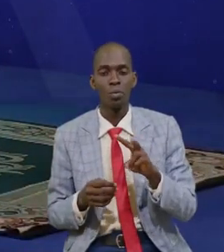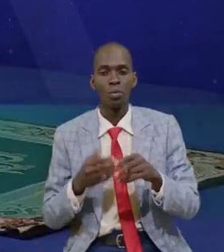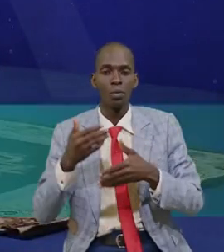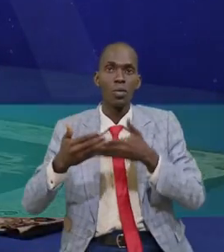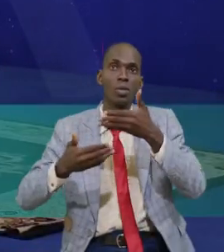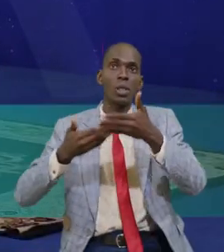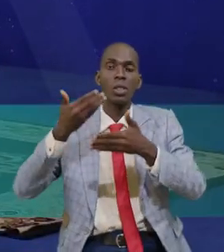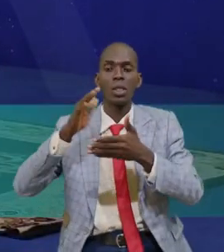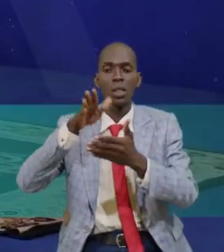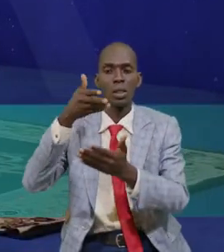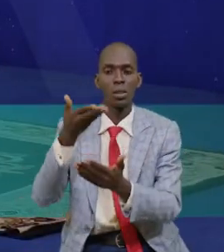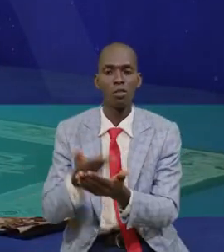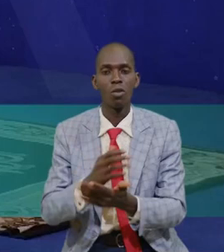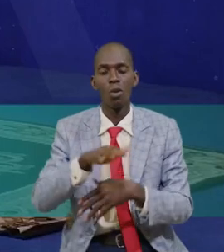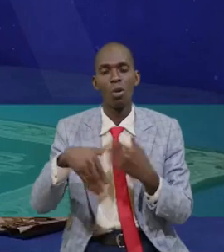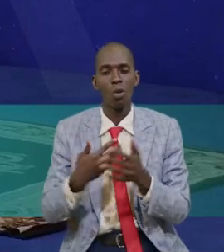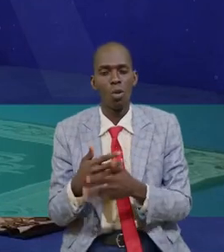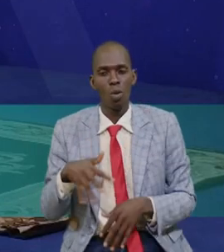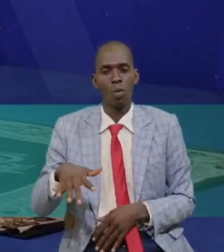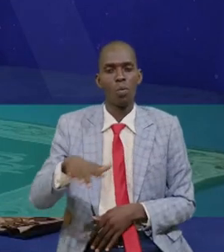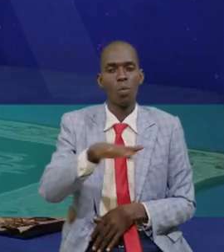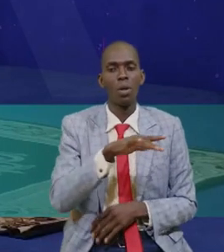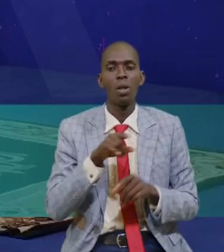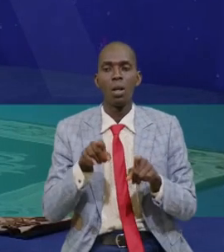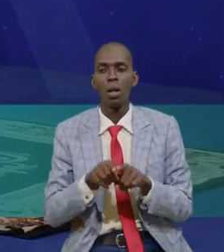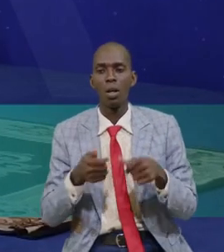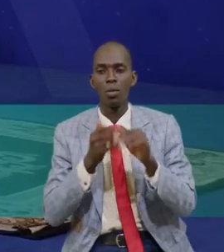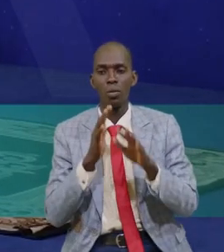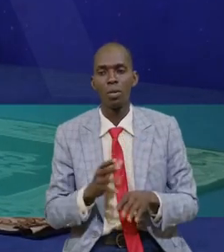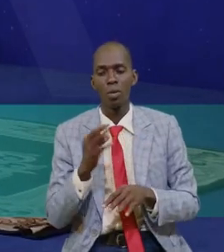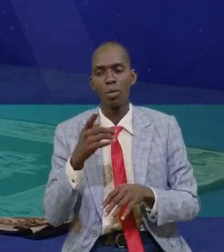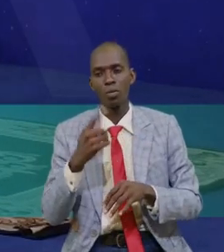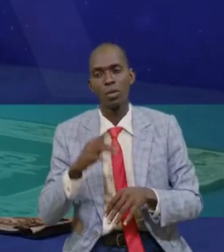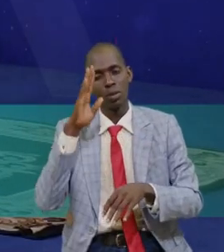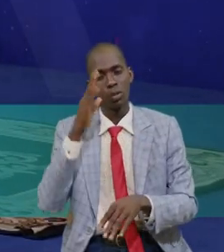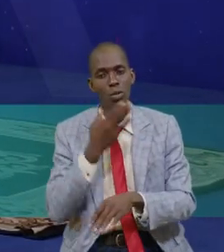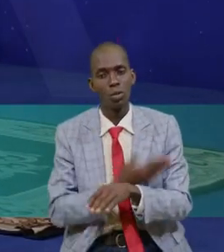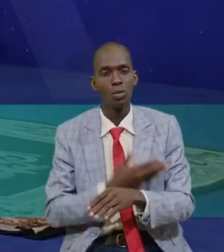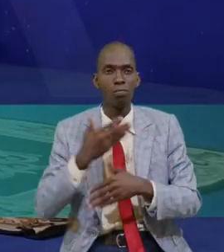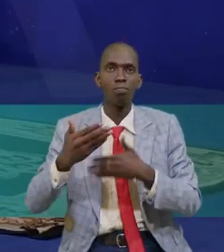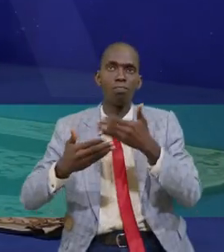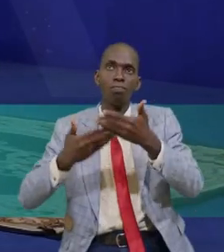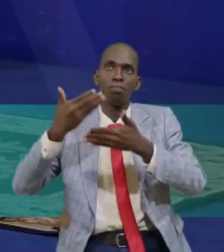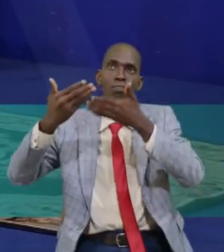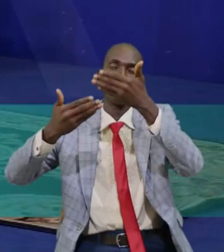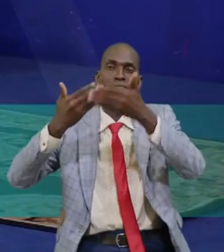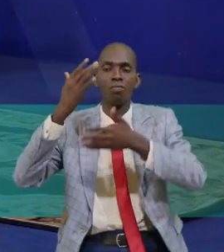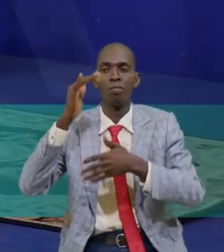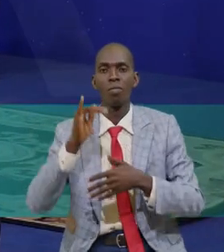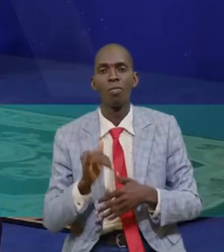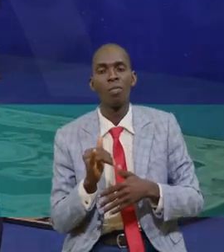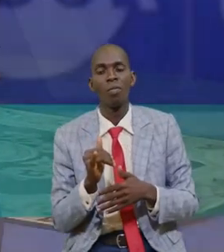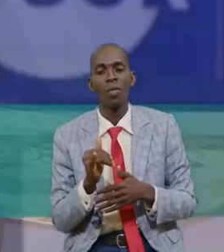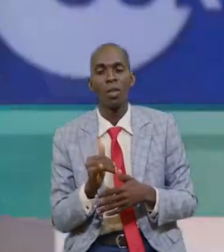all regions as followers of the Son. Progressively, progressively, progressively, you'll